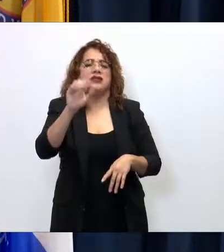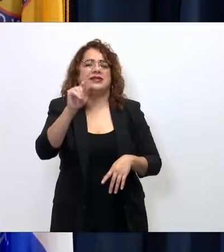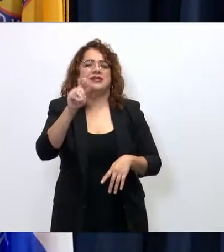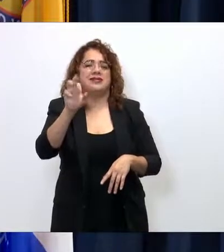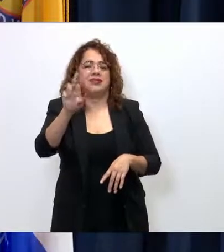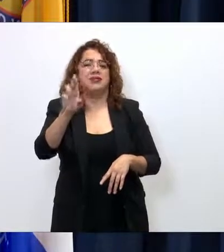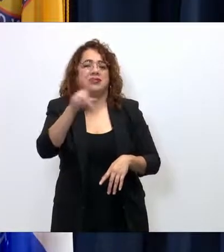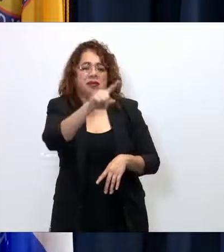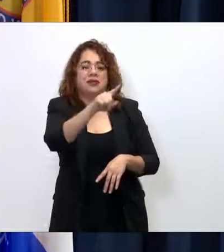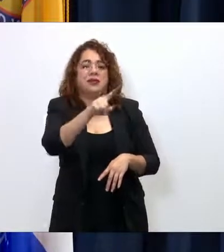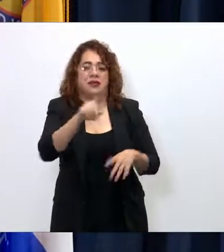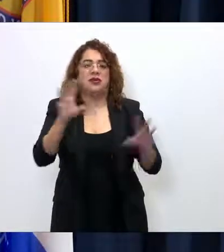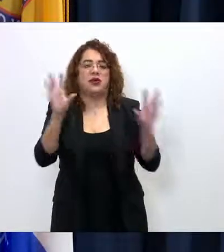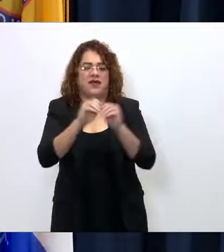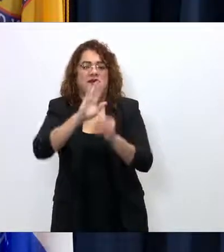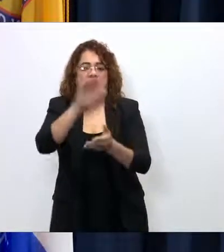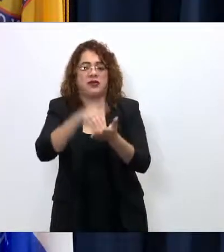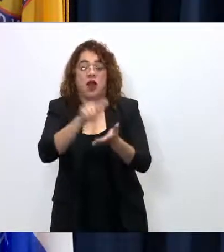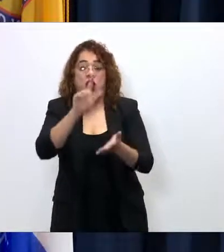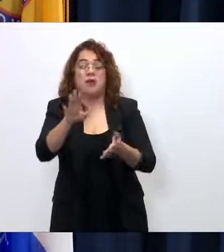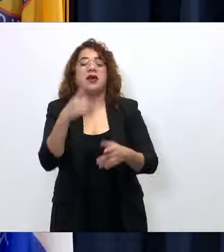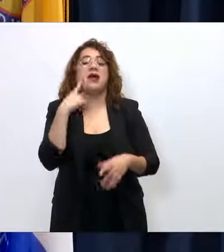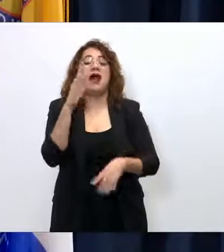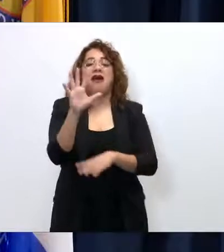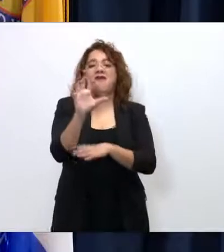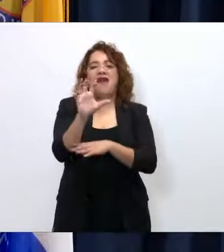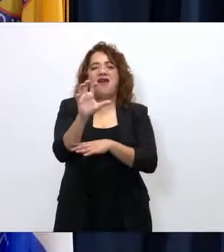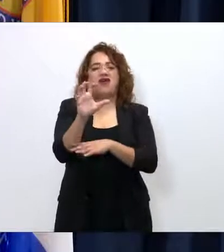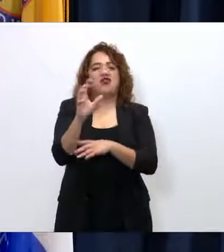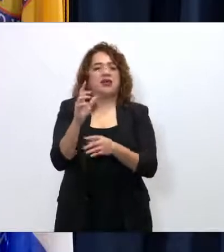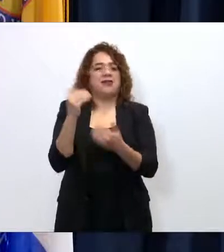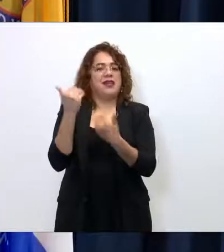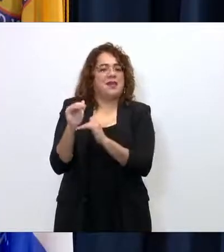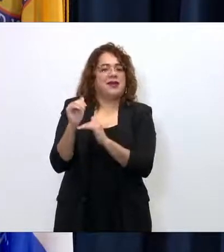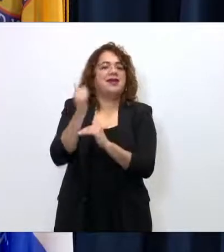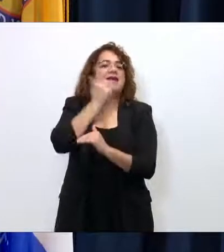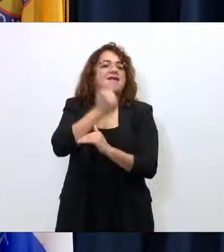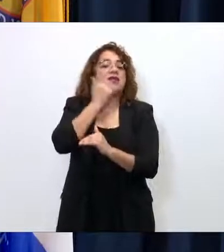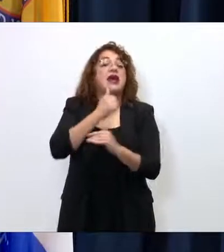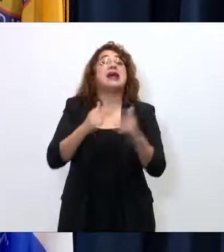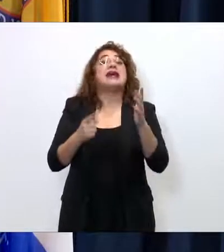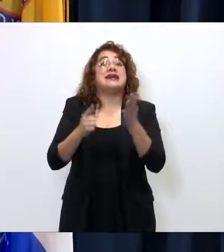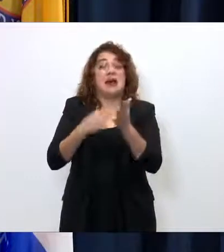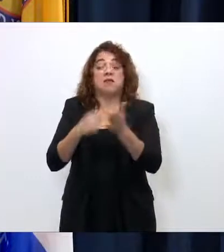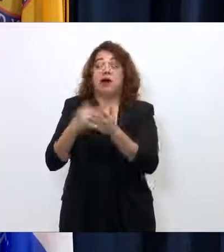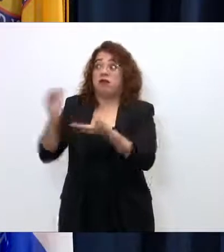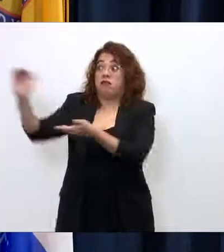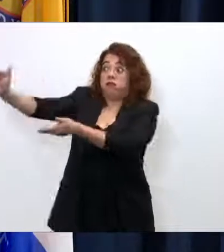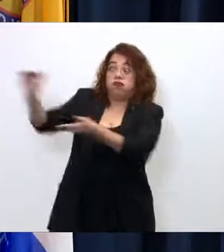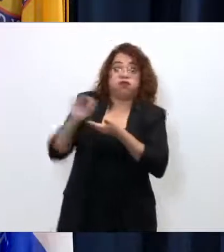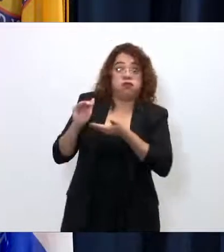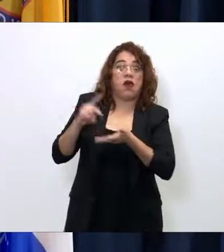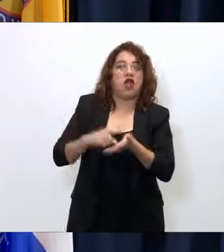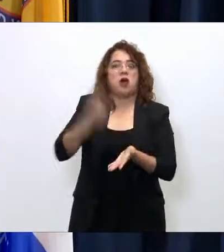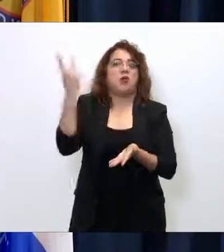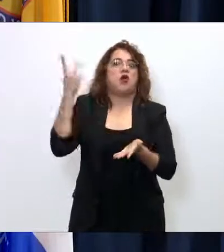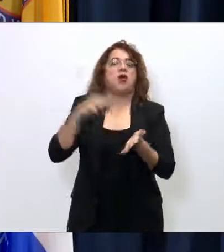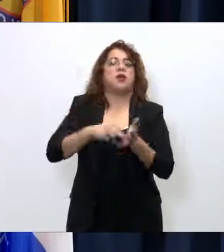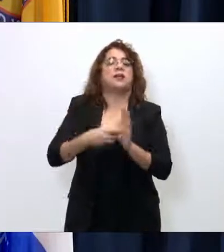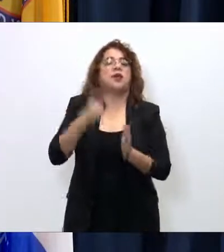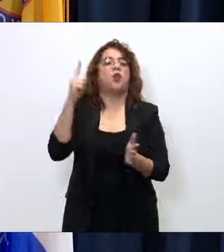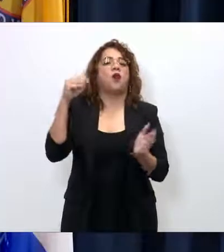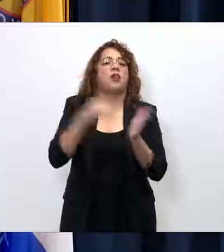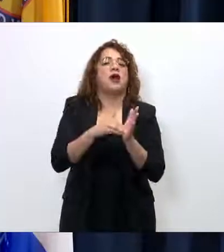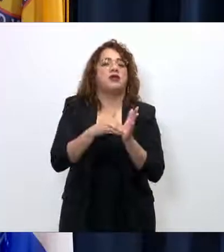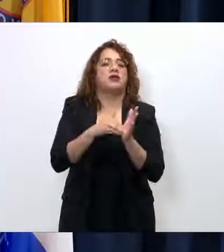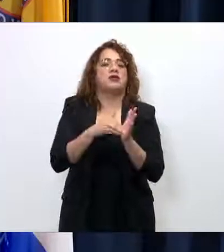We will be doing at a minimum 500 of these a day, but oftentimes we do up to 1,000 of these walk-ups. And